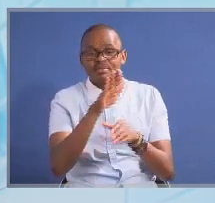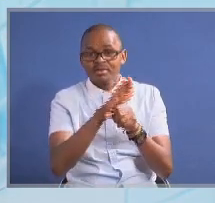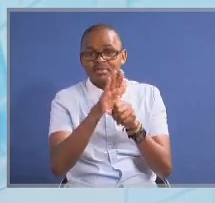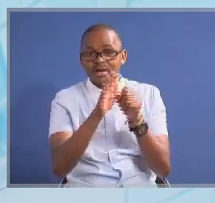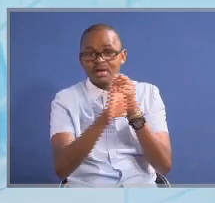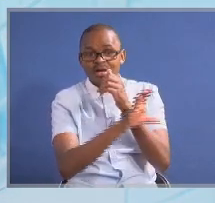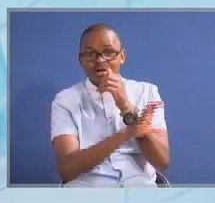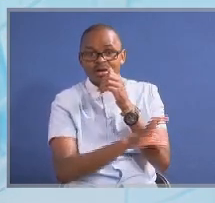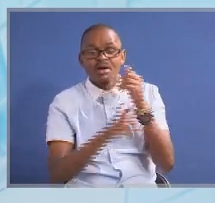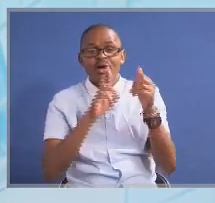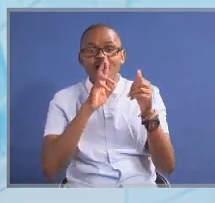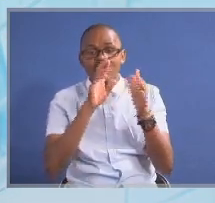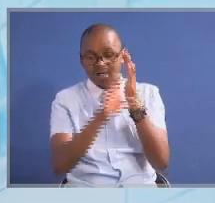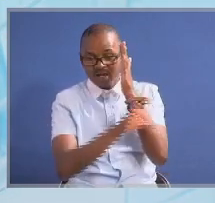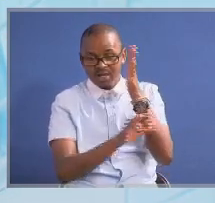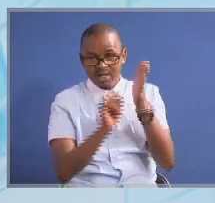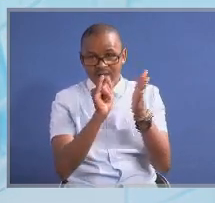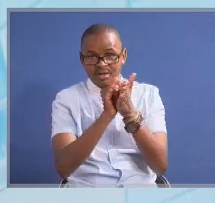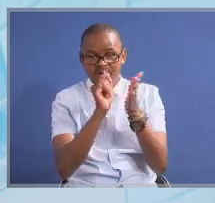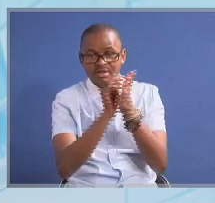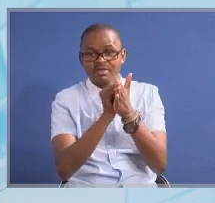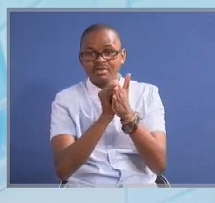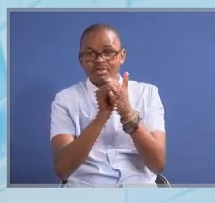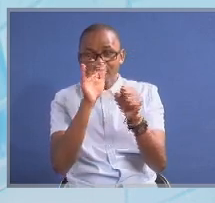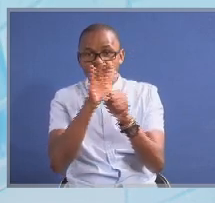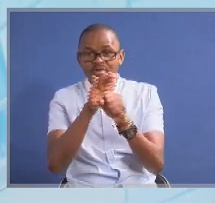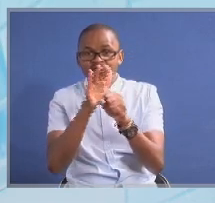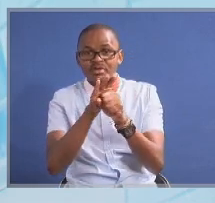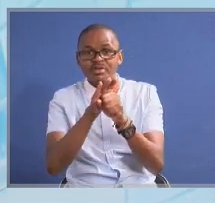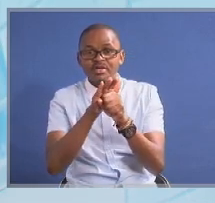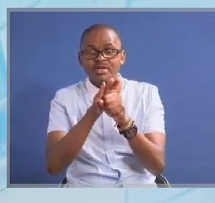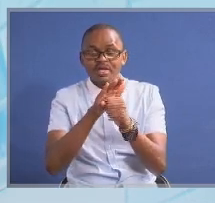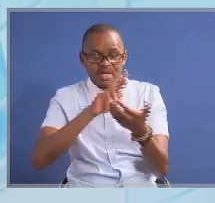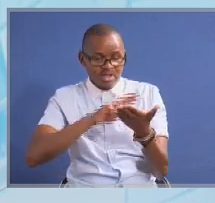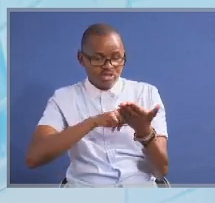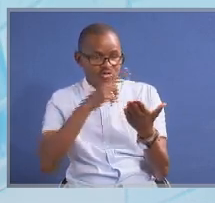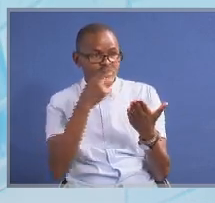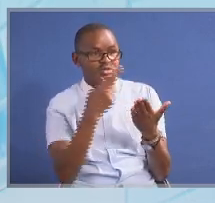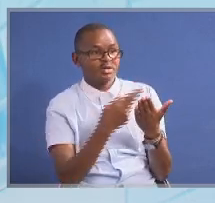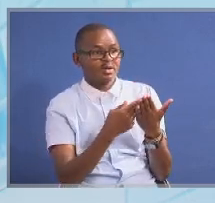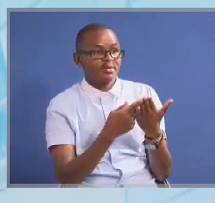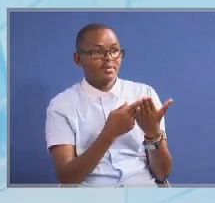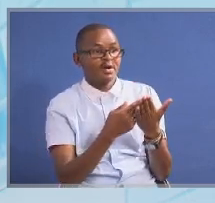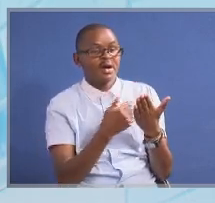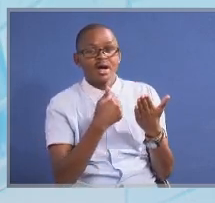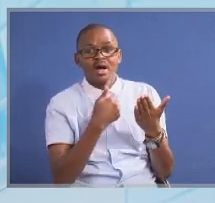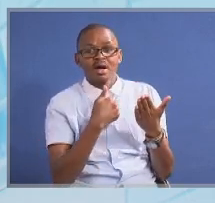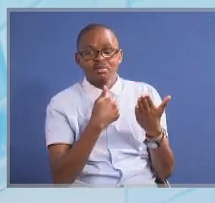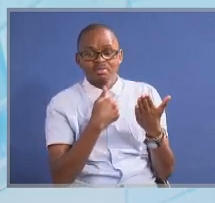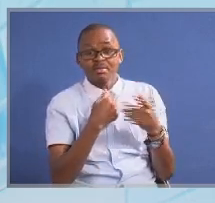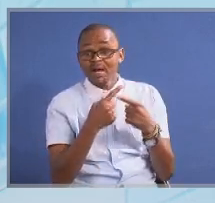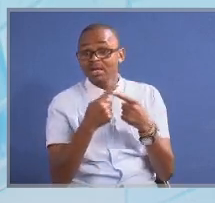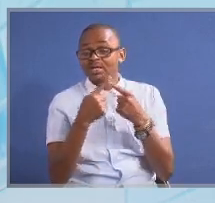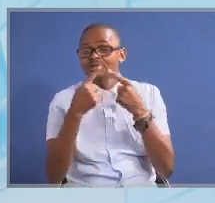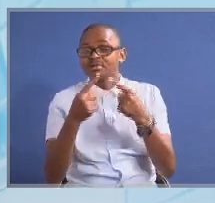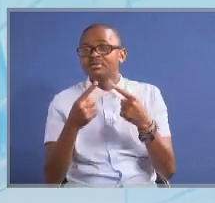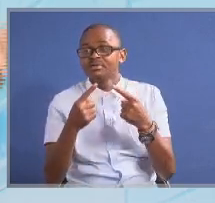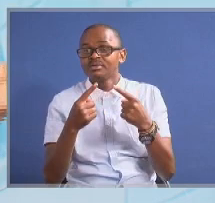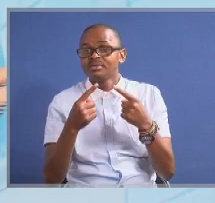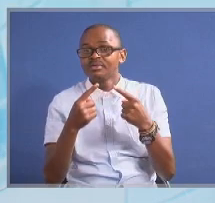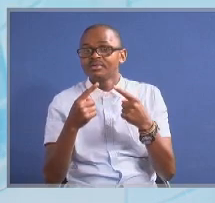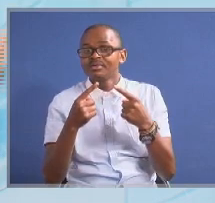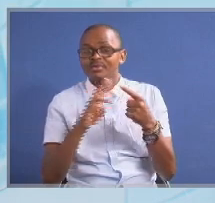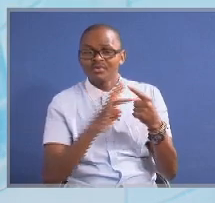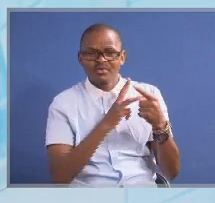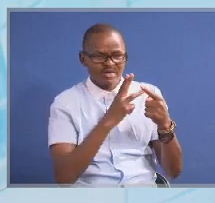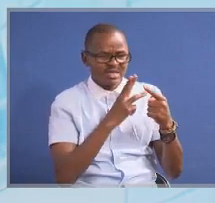these countries are countries which are endowed with so much resources, abundant natural resources, but we're